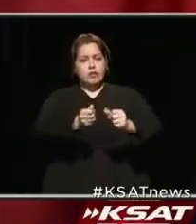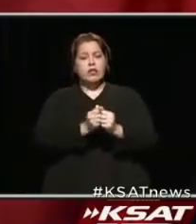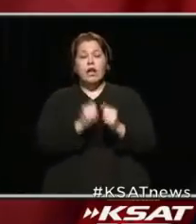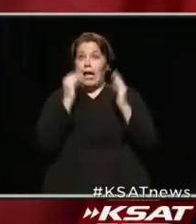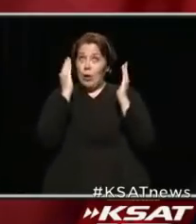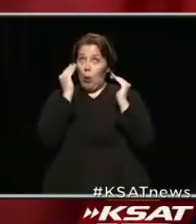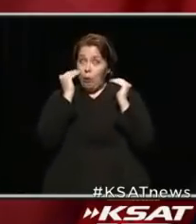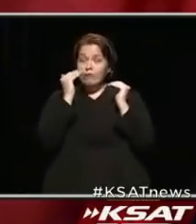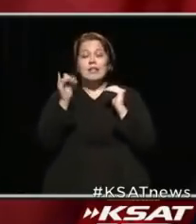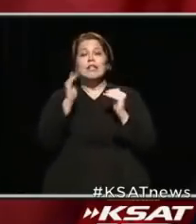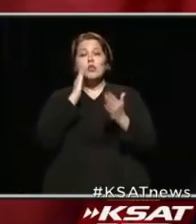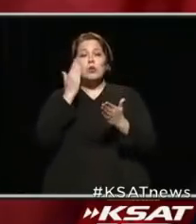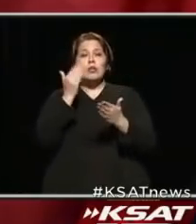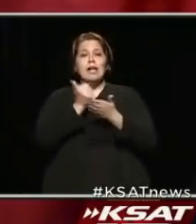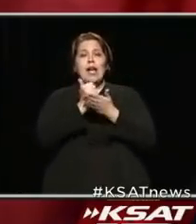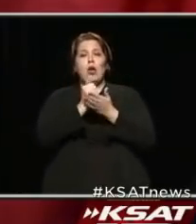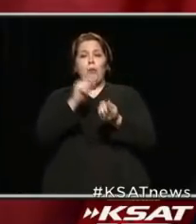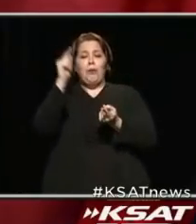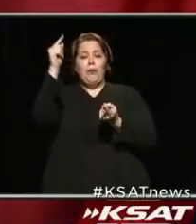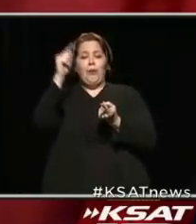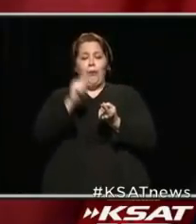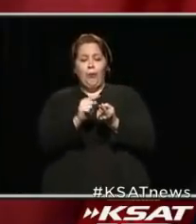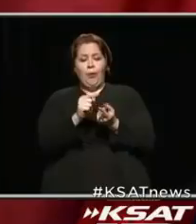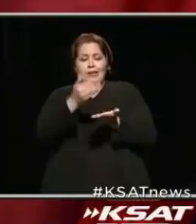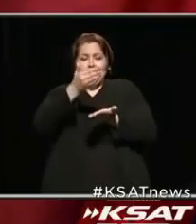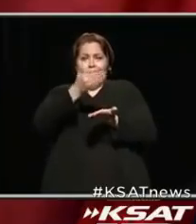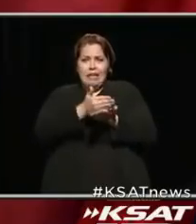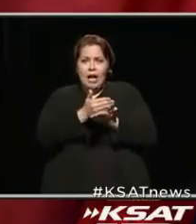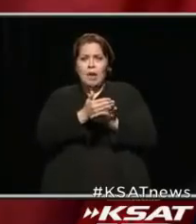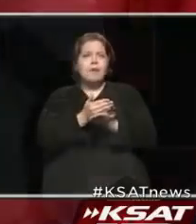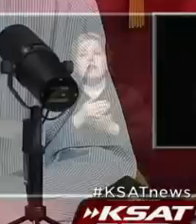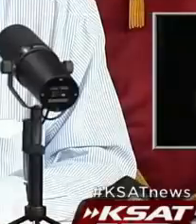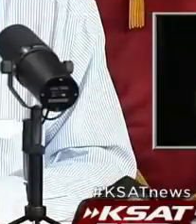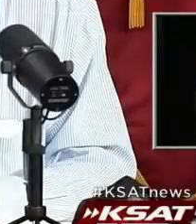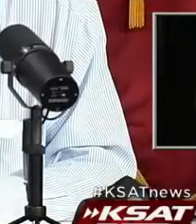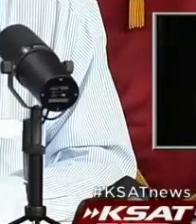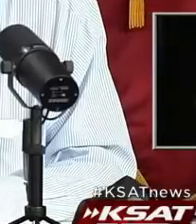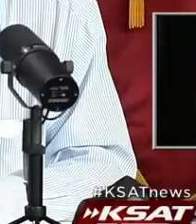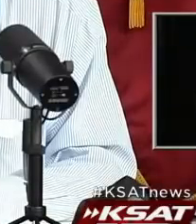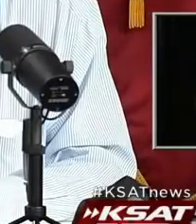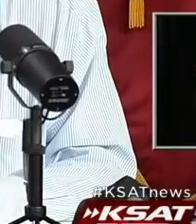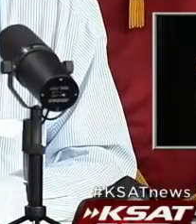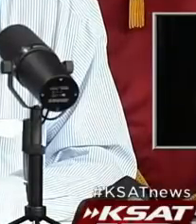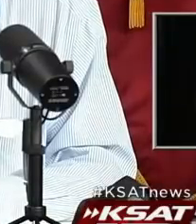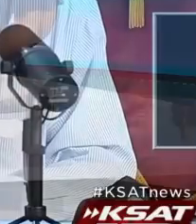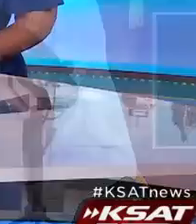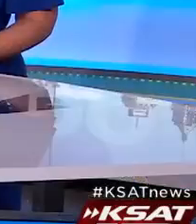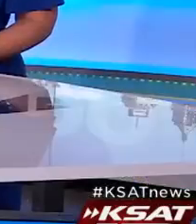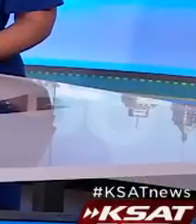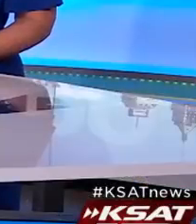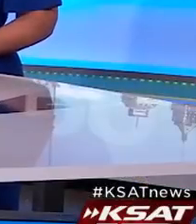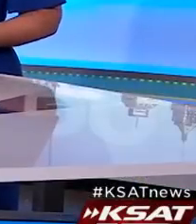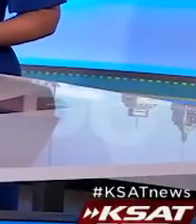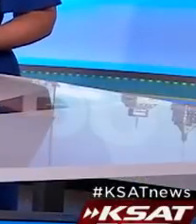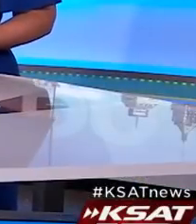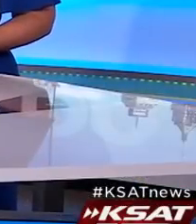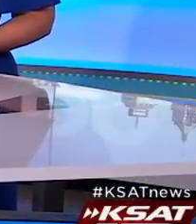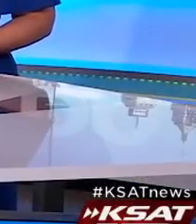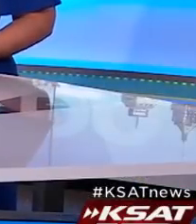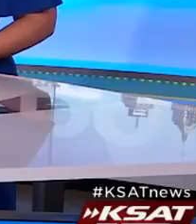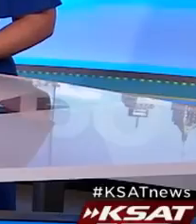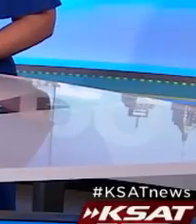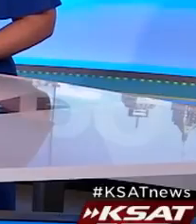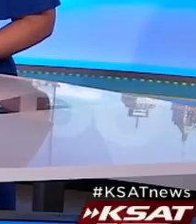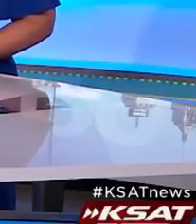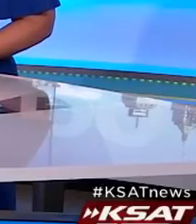help us stem this tide of domestic violence. And as he said, County Judge Nelson Wolf there talking about another side